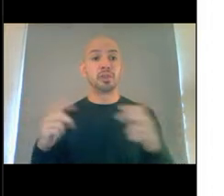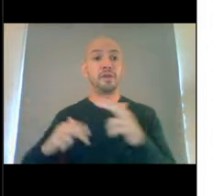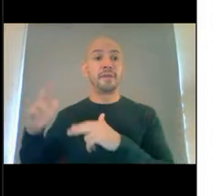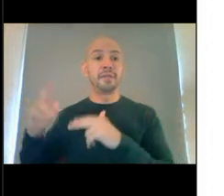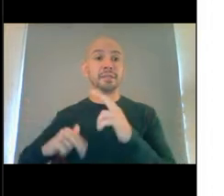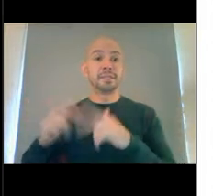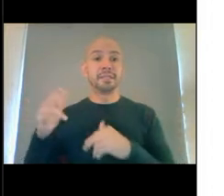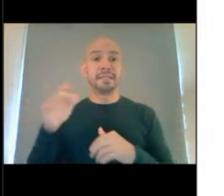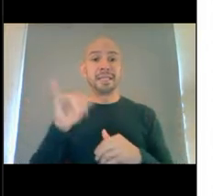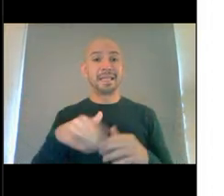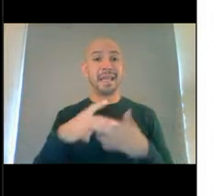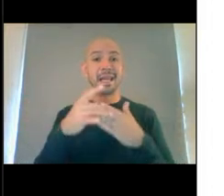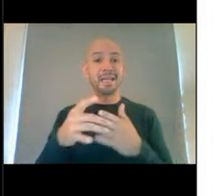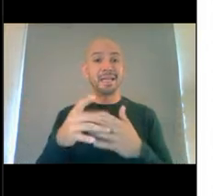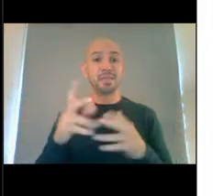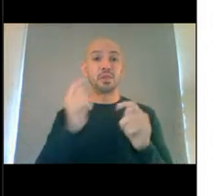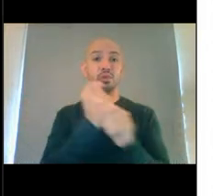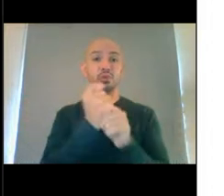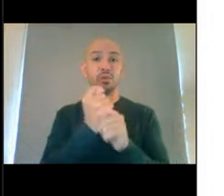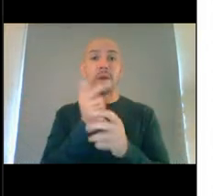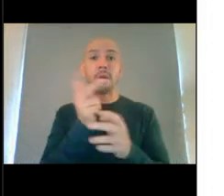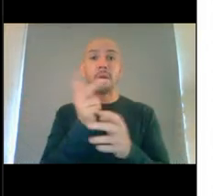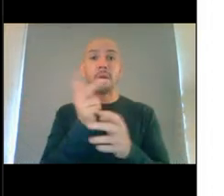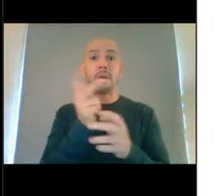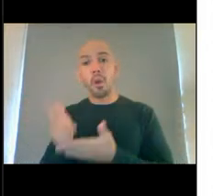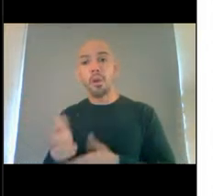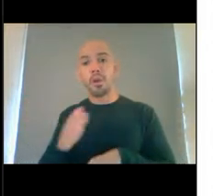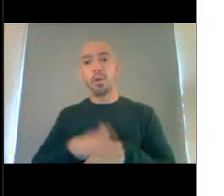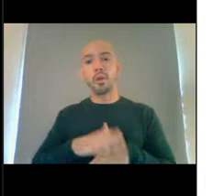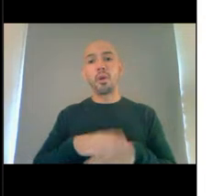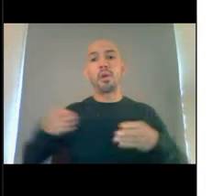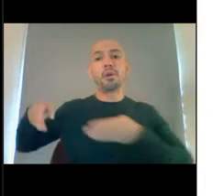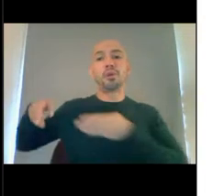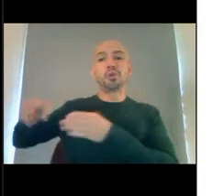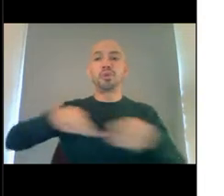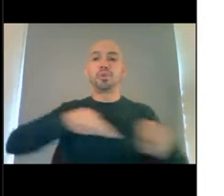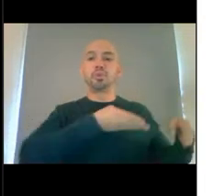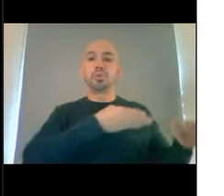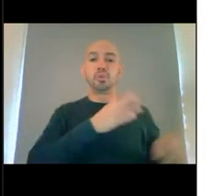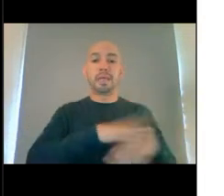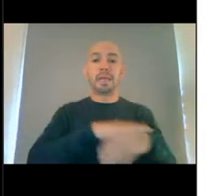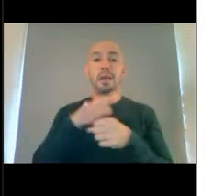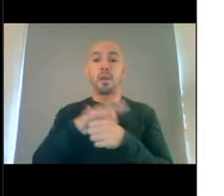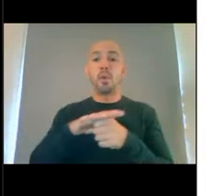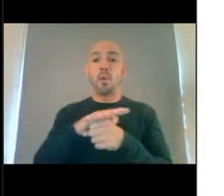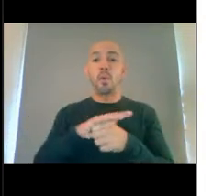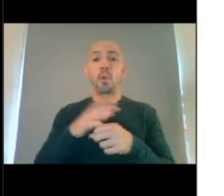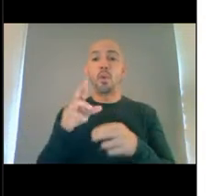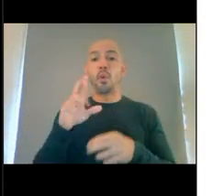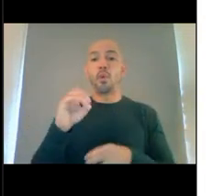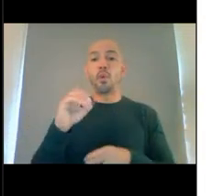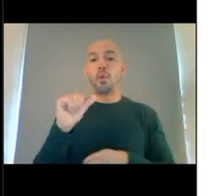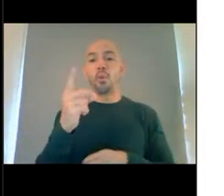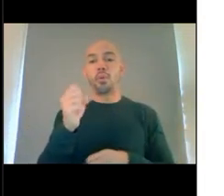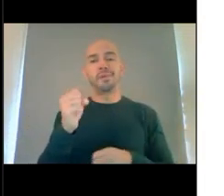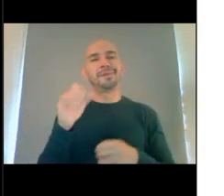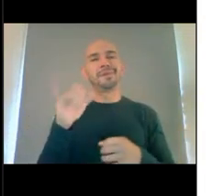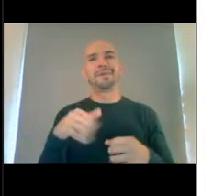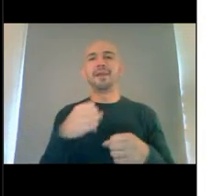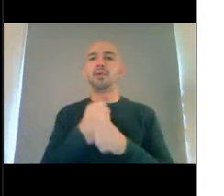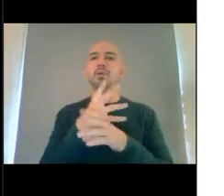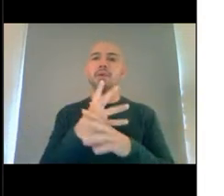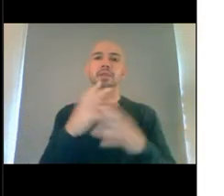to truck parking on shoulders and on local roads creating potential safety issues as well as conflicts with other users so